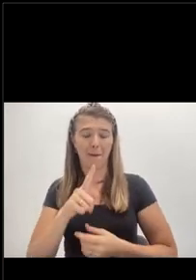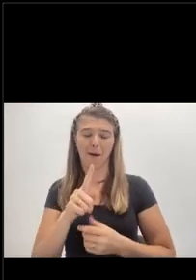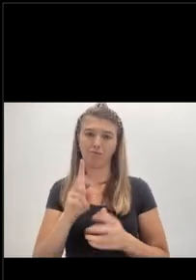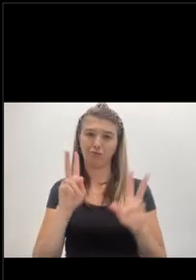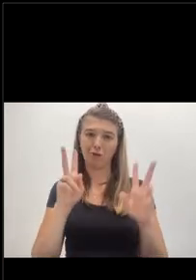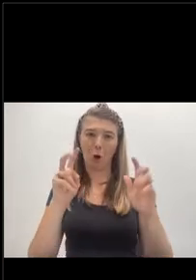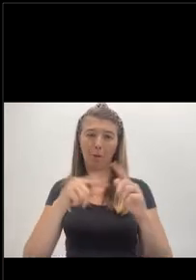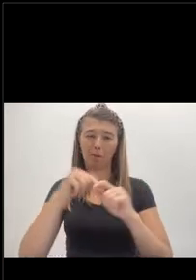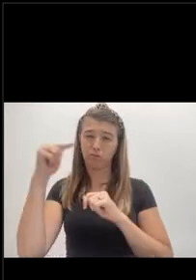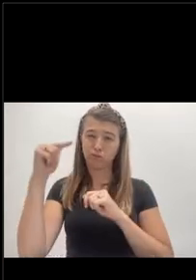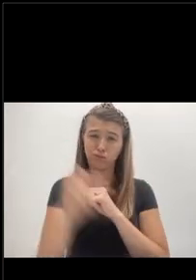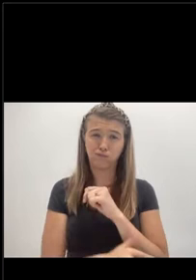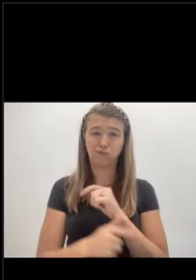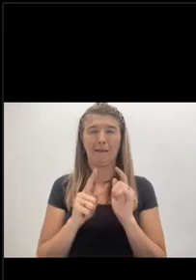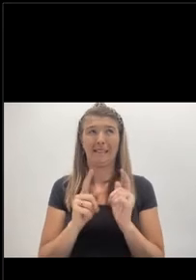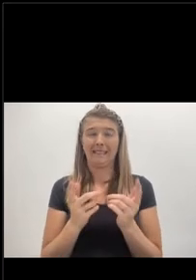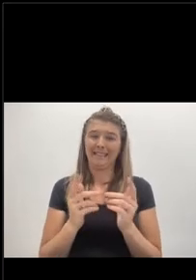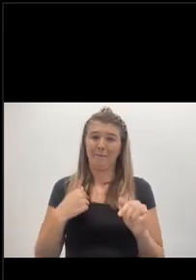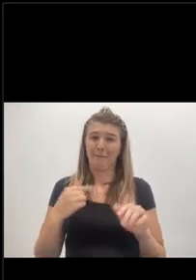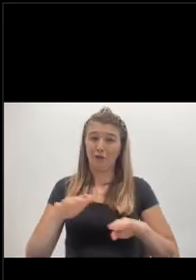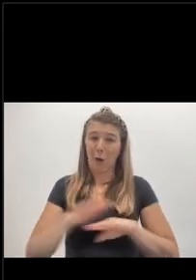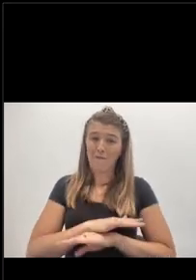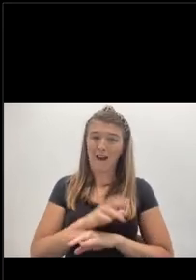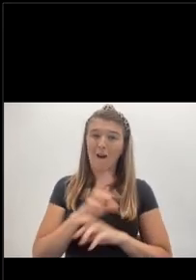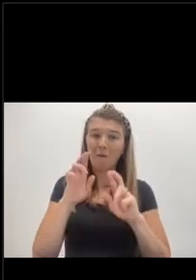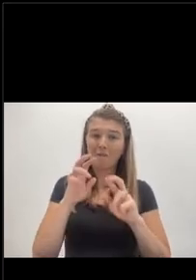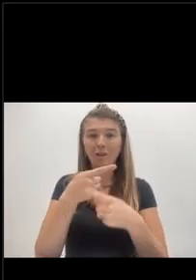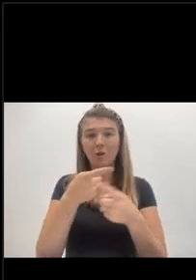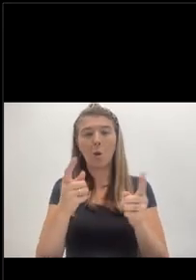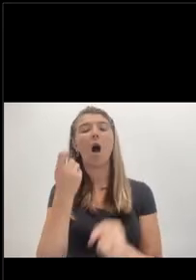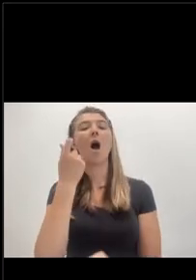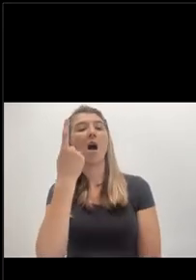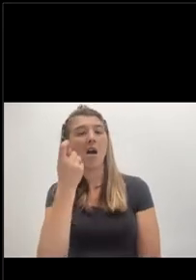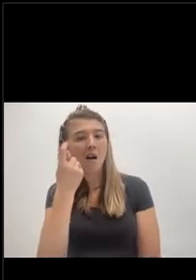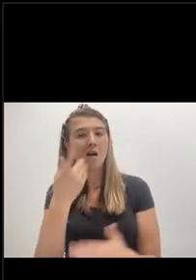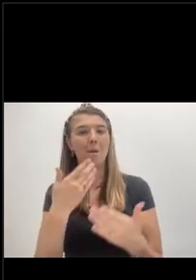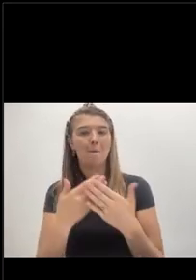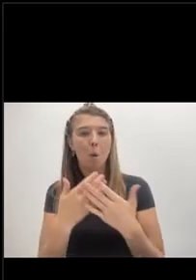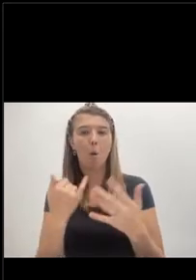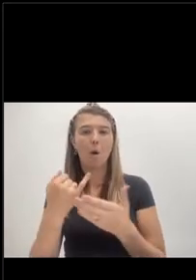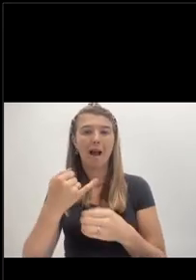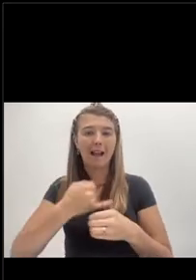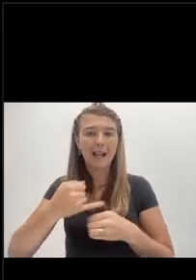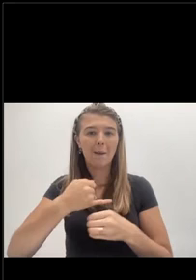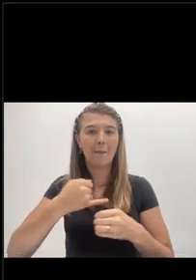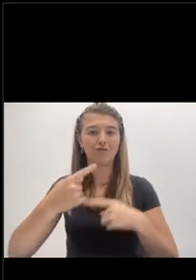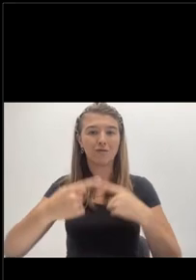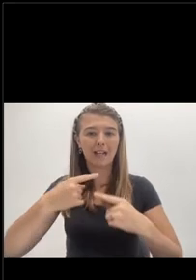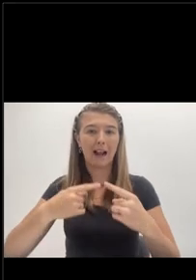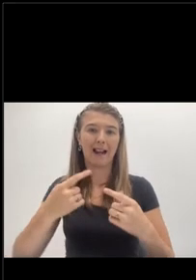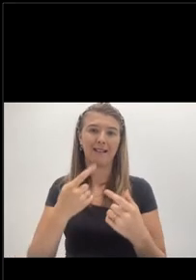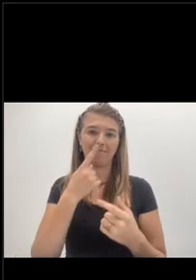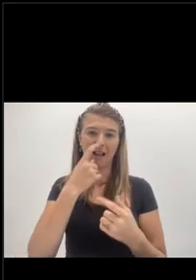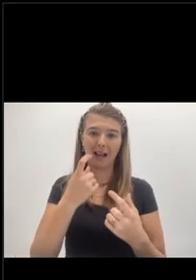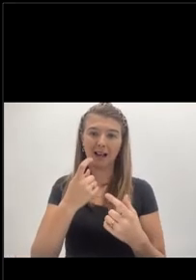I'm hoping when I finish, you'll have a bit more of an understanding to then see how chemical recycling may take this topic